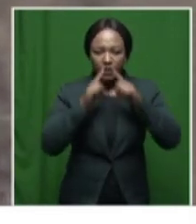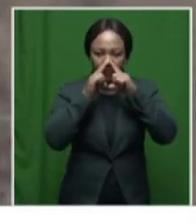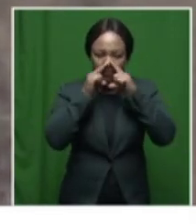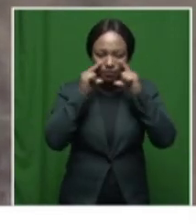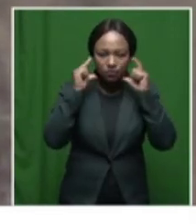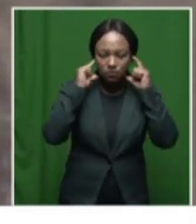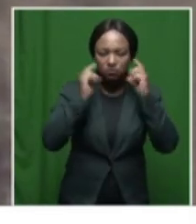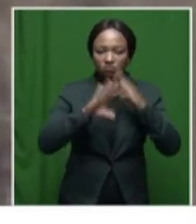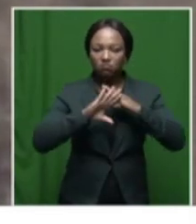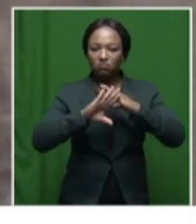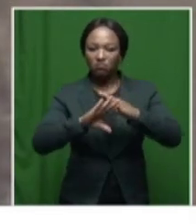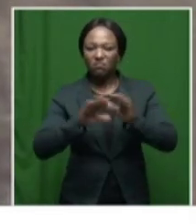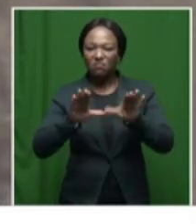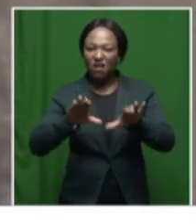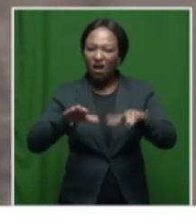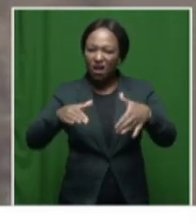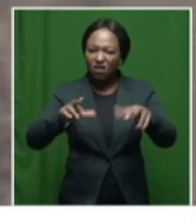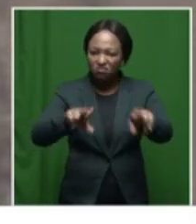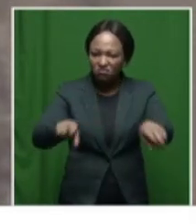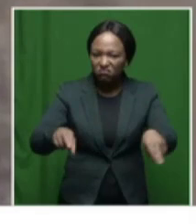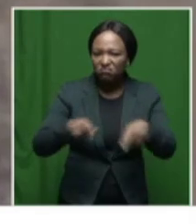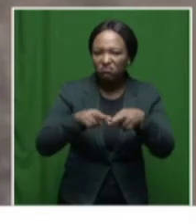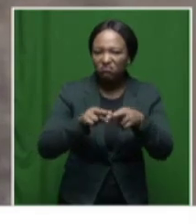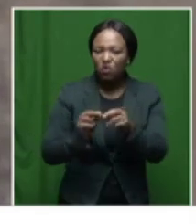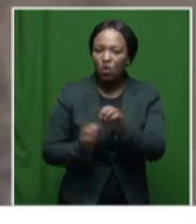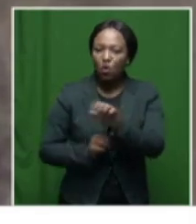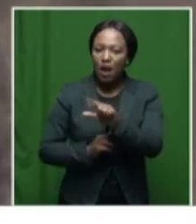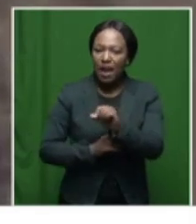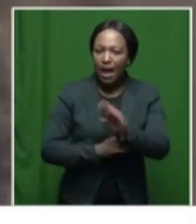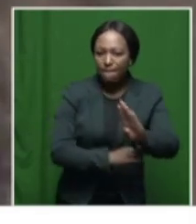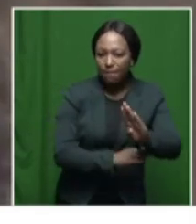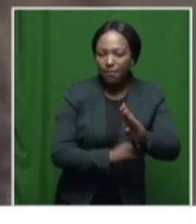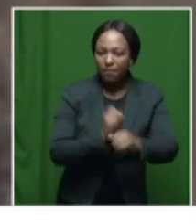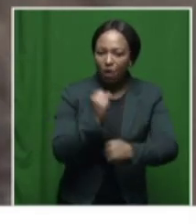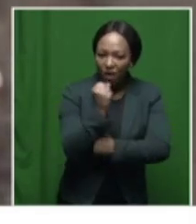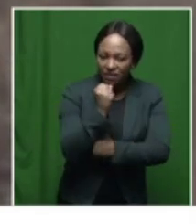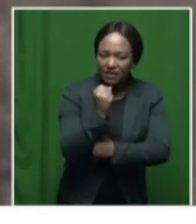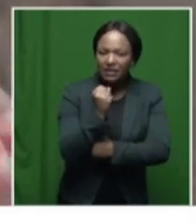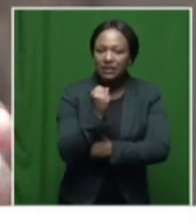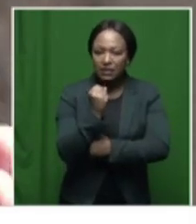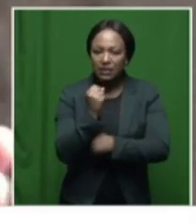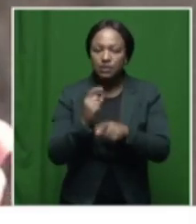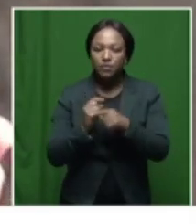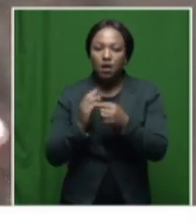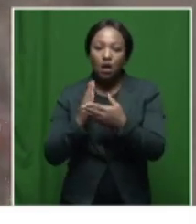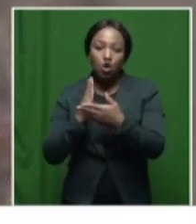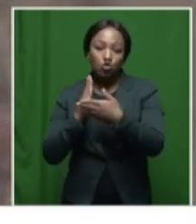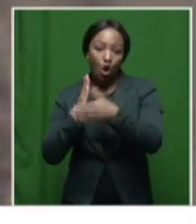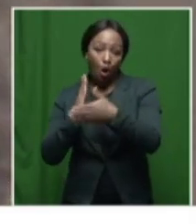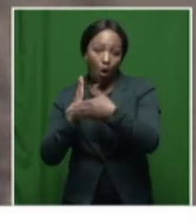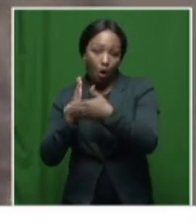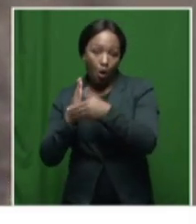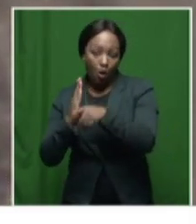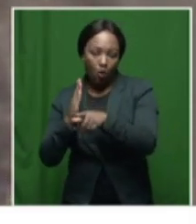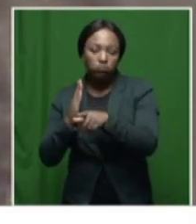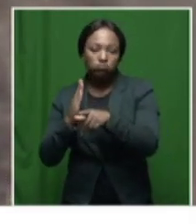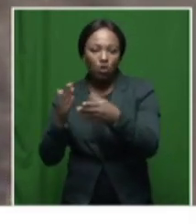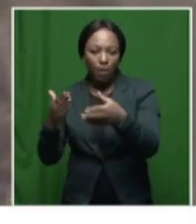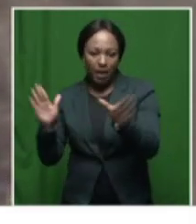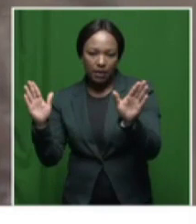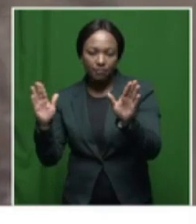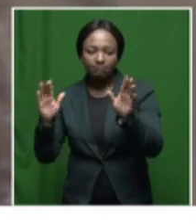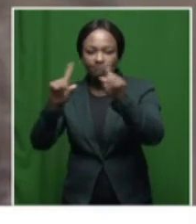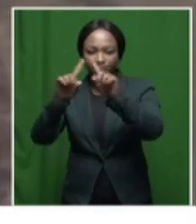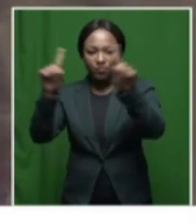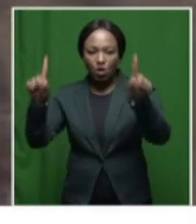in laboratories, you're in offices. Second thing is keep the doors and windows open. Even though you have to wear an